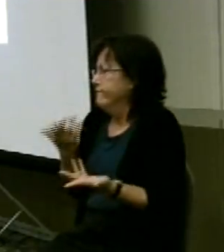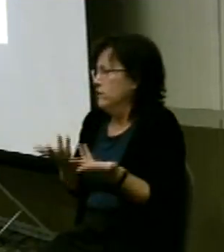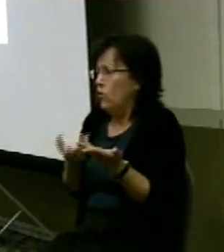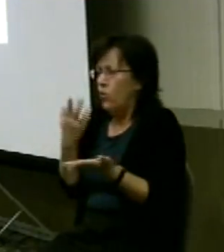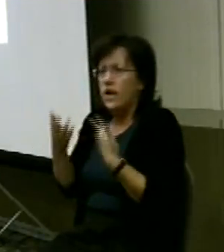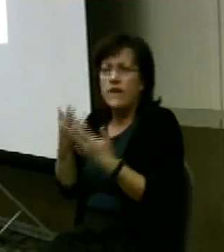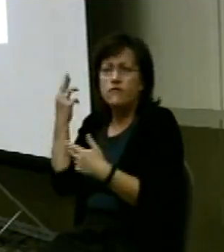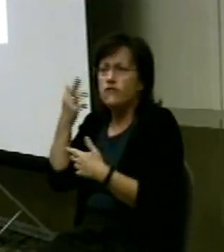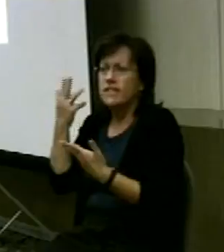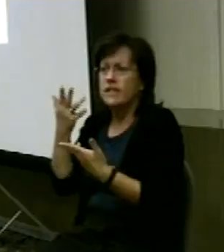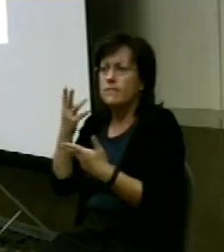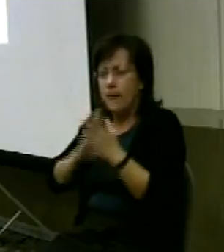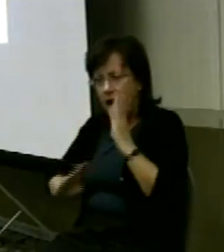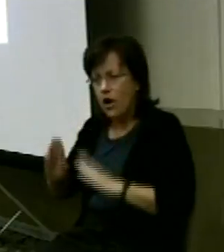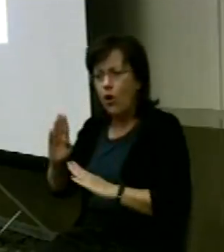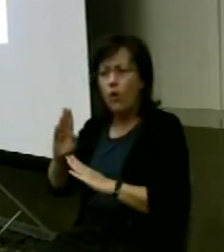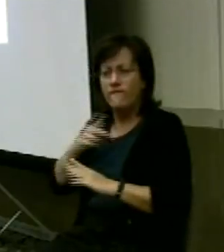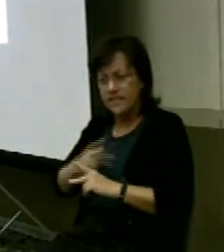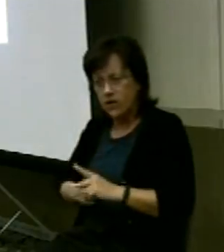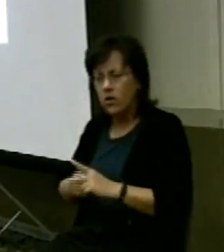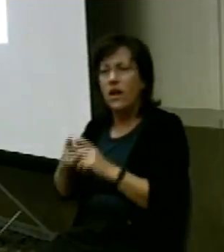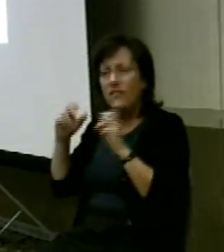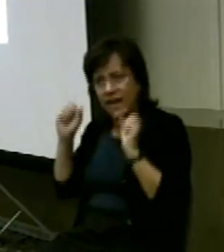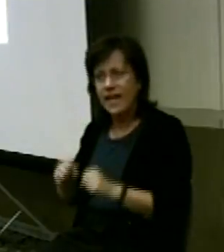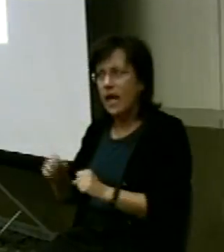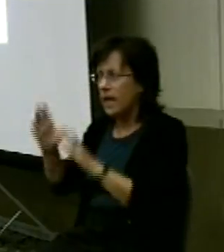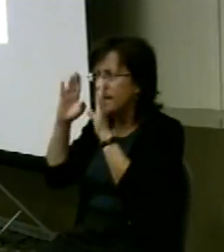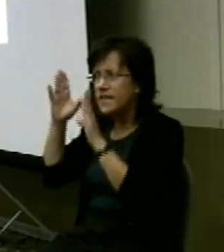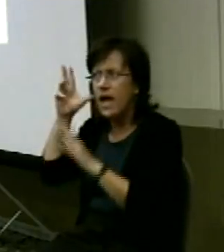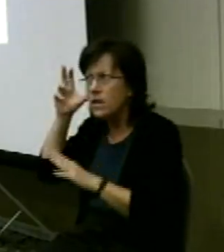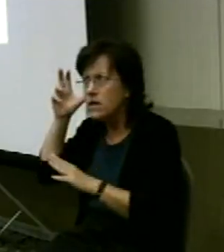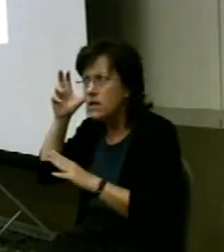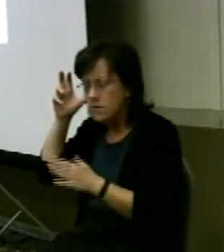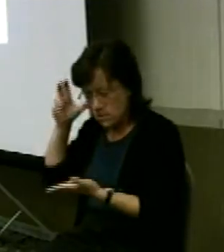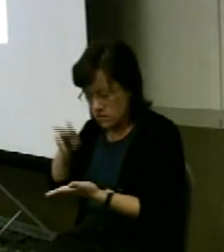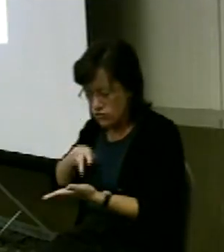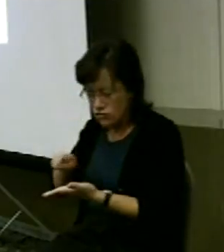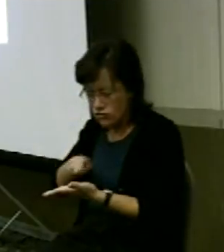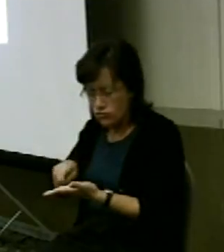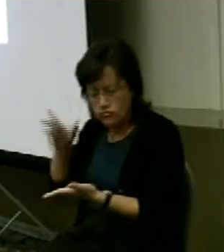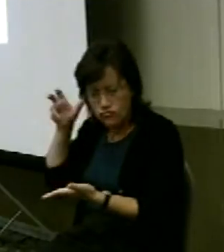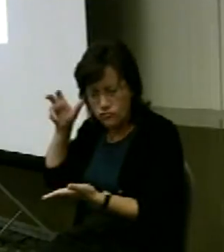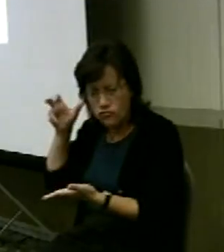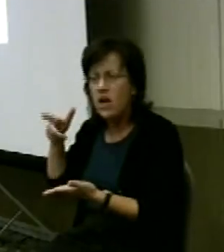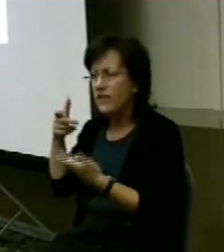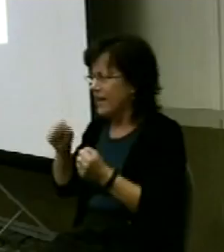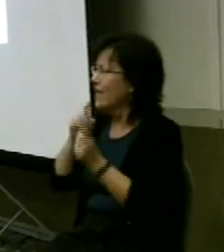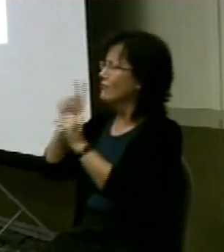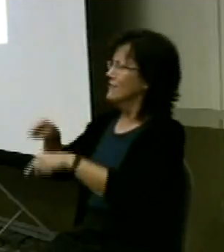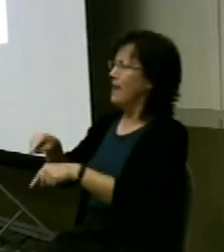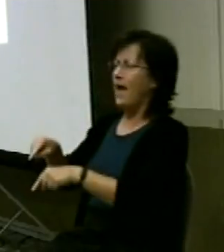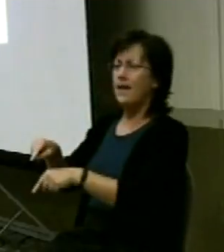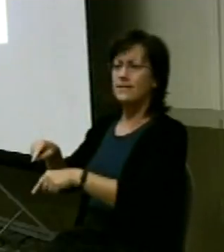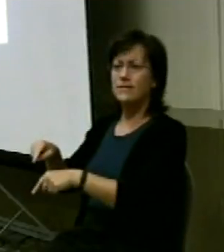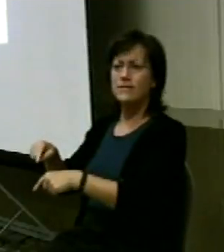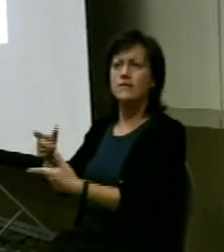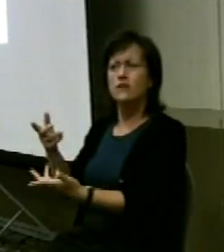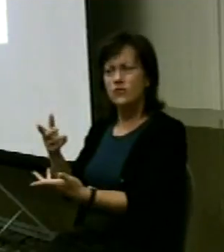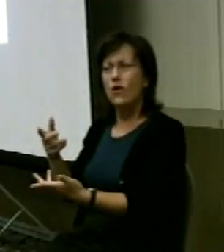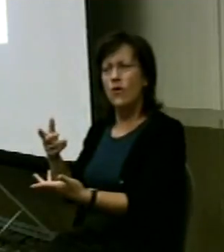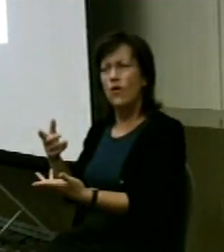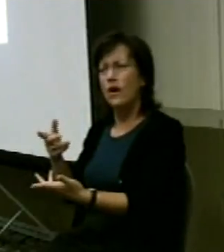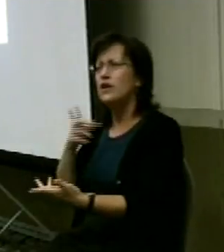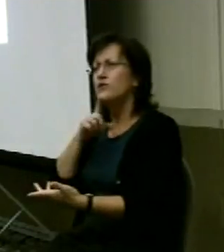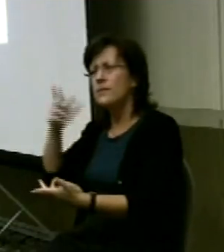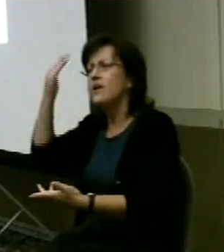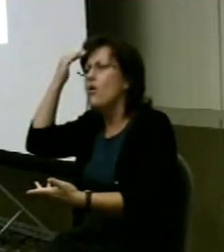physiologically or whatever the word would be, they are actually attending and they are taking in the information and they are still able to respond. So just kind of being